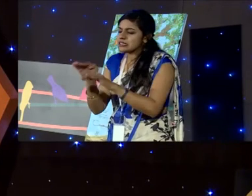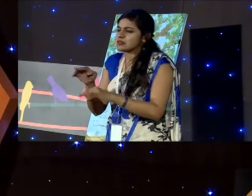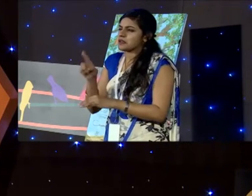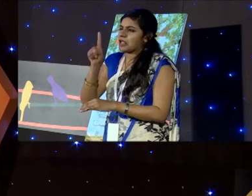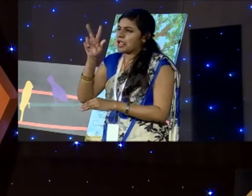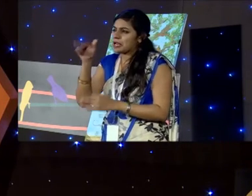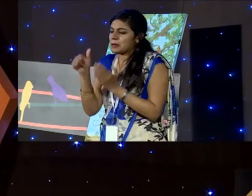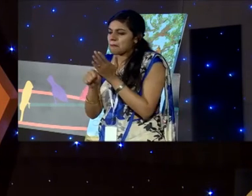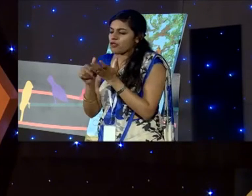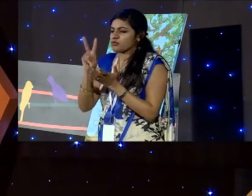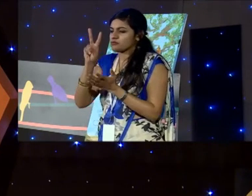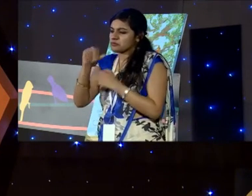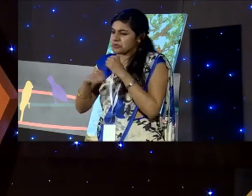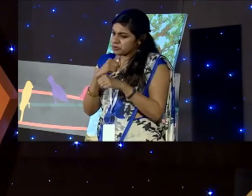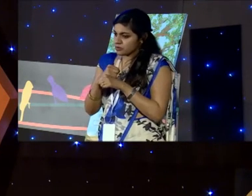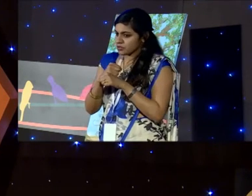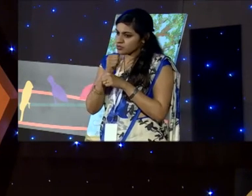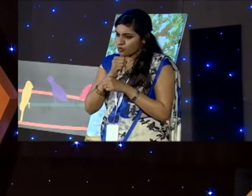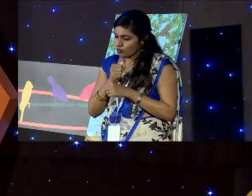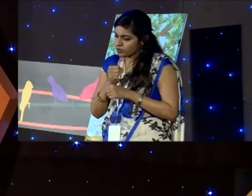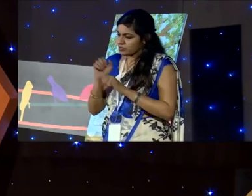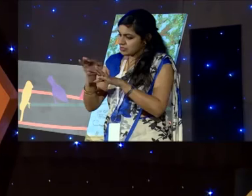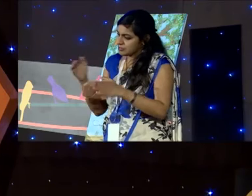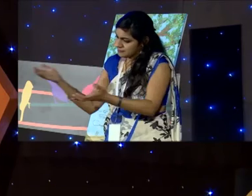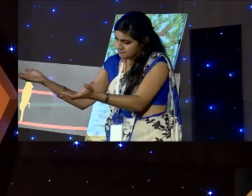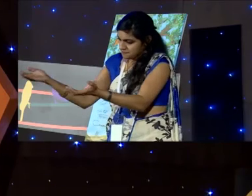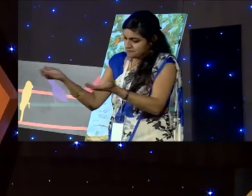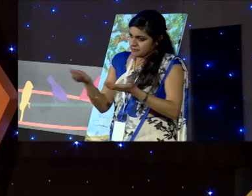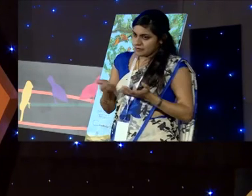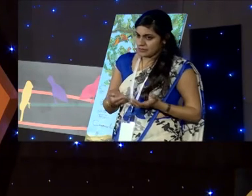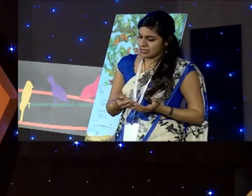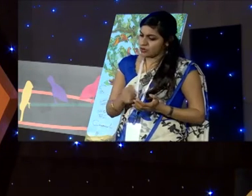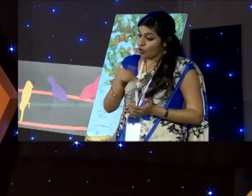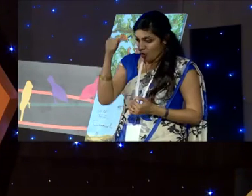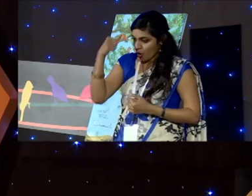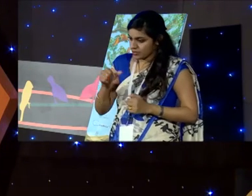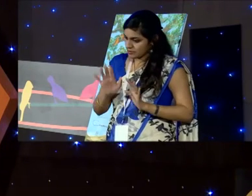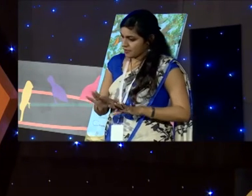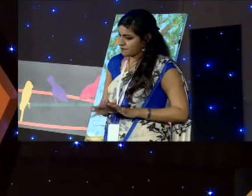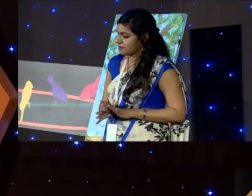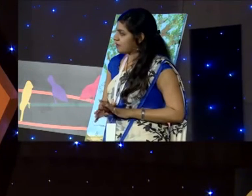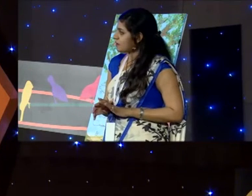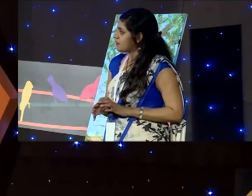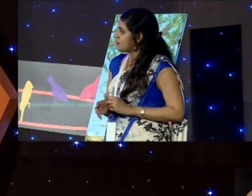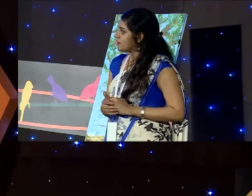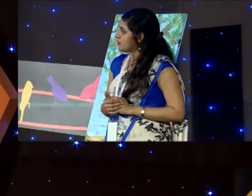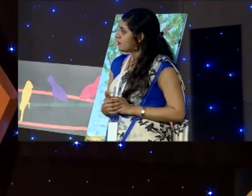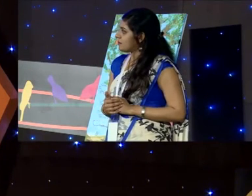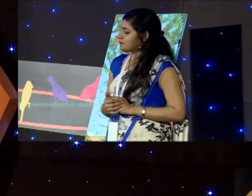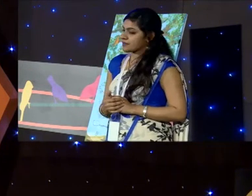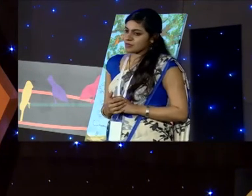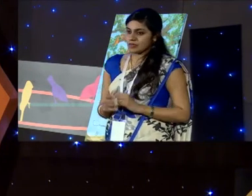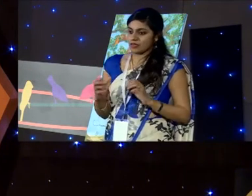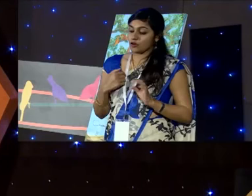old, and they presented two different kinds of things to look at, a human face or a geometric